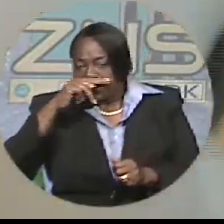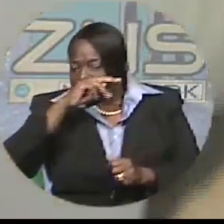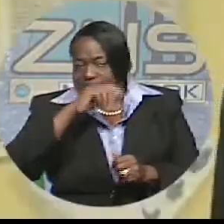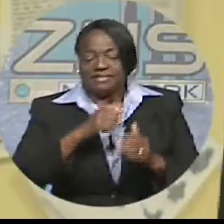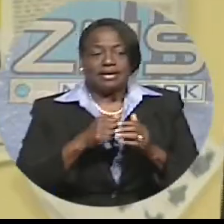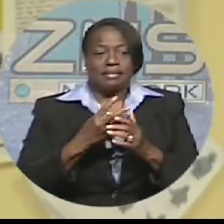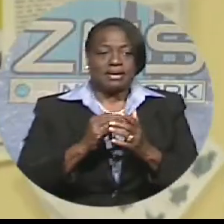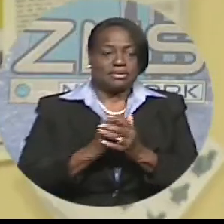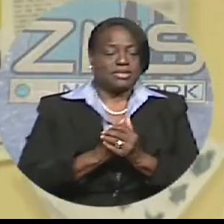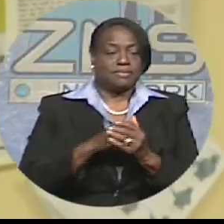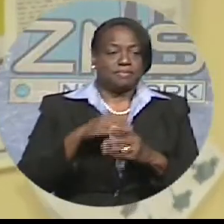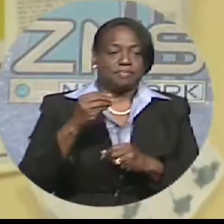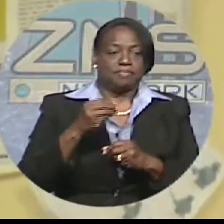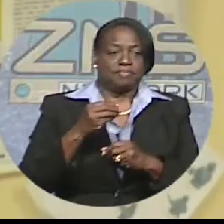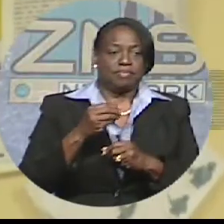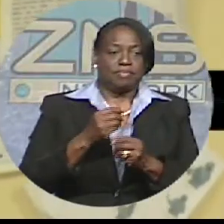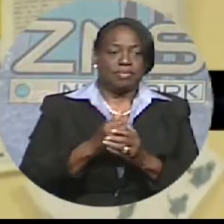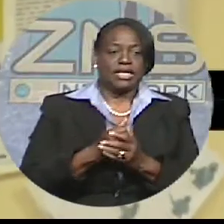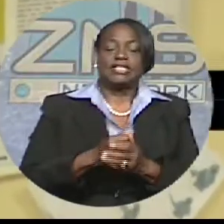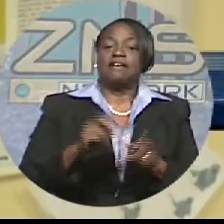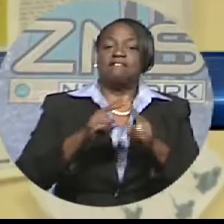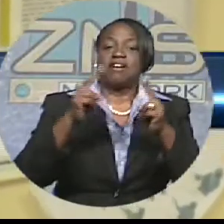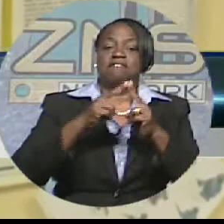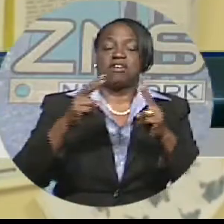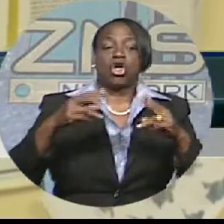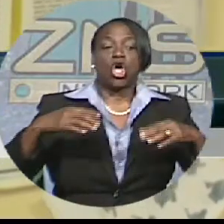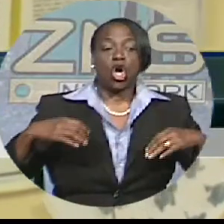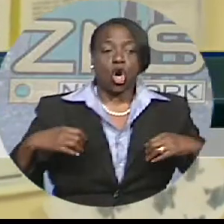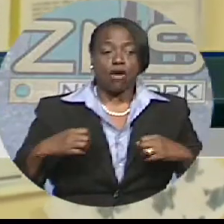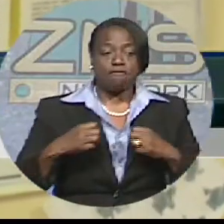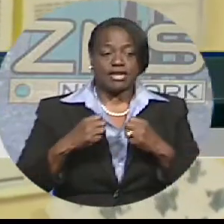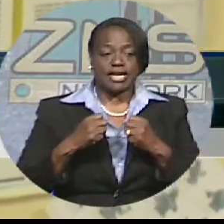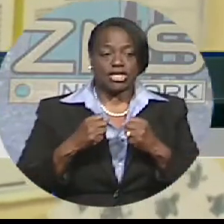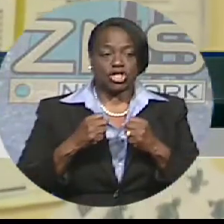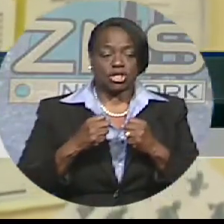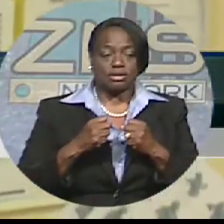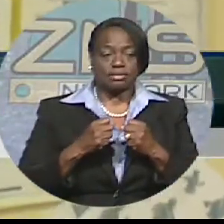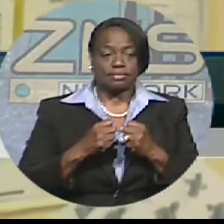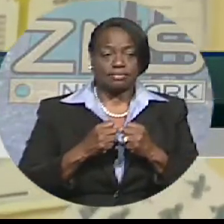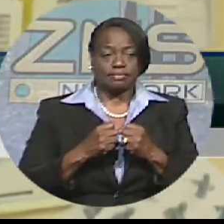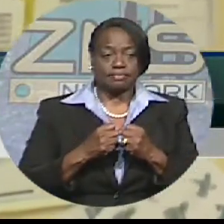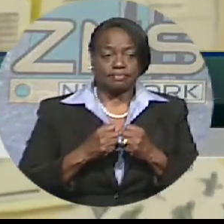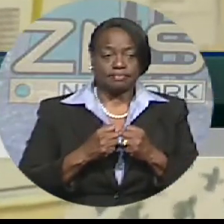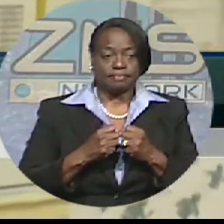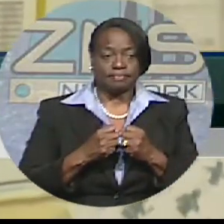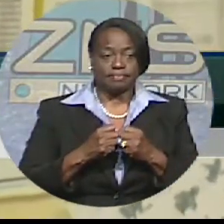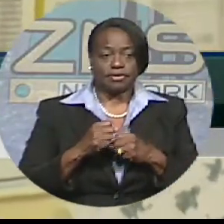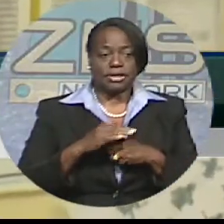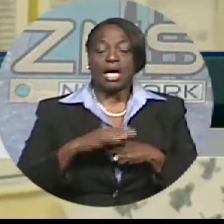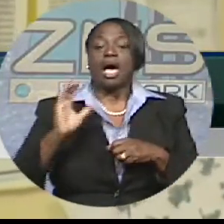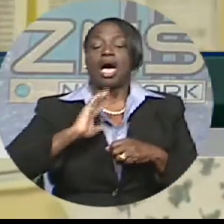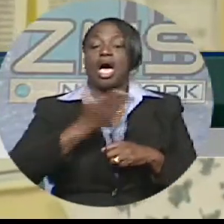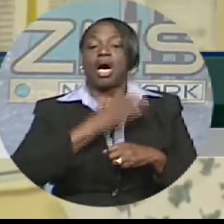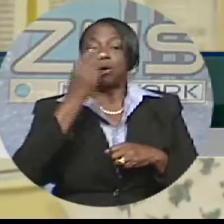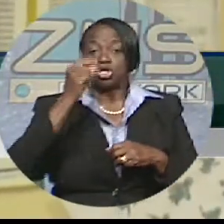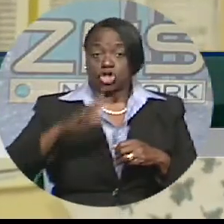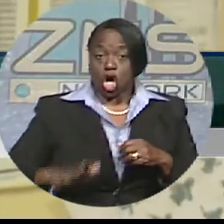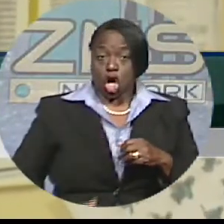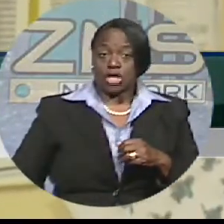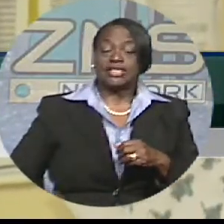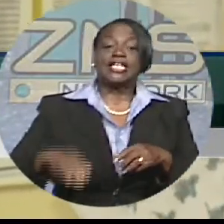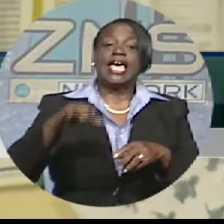train the drug dog, that's very confidential. But I can assure the Bahamian public that our dogs are in top shape,